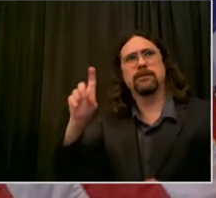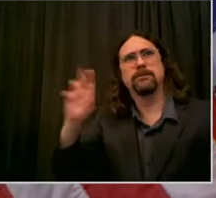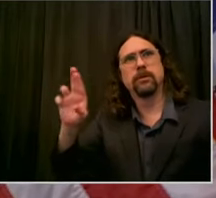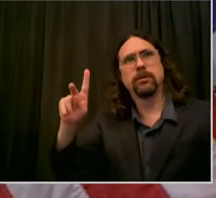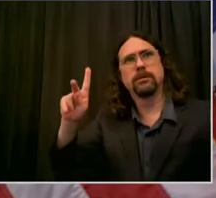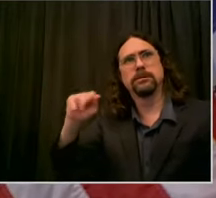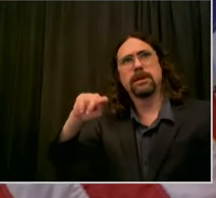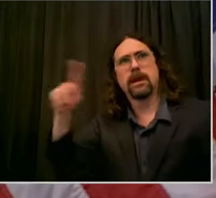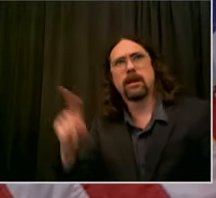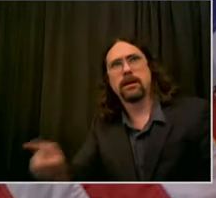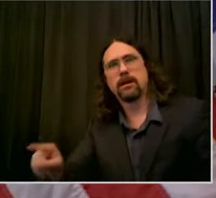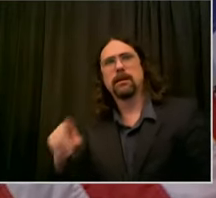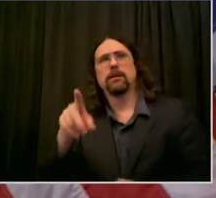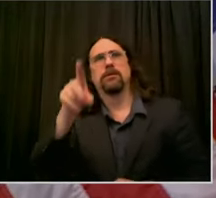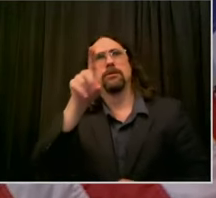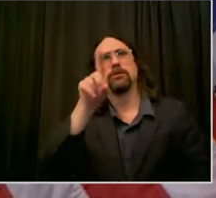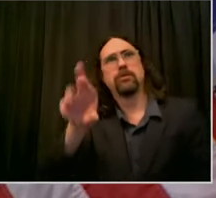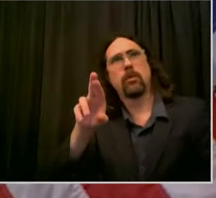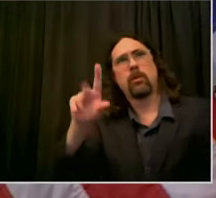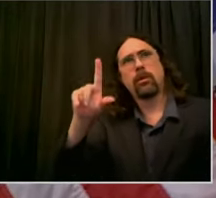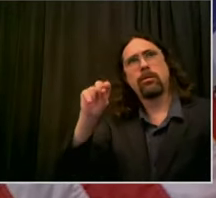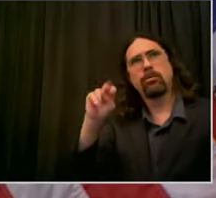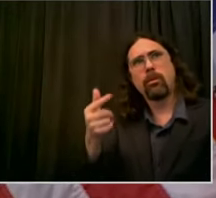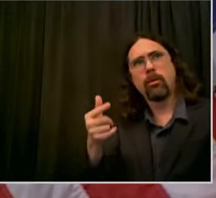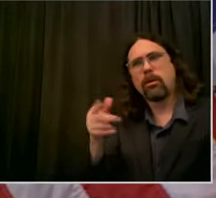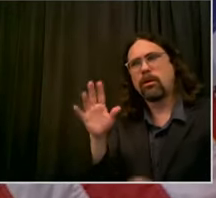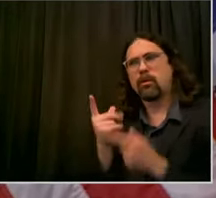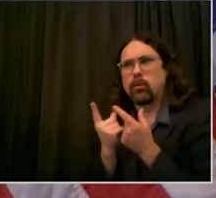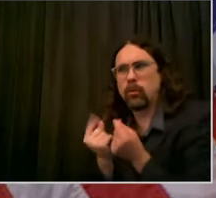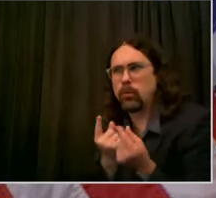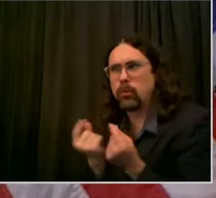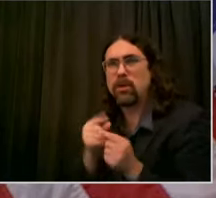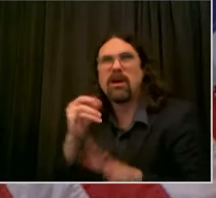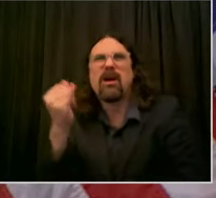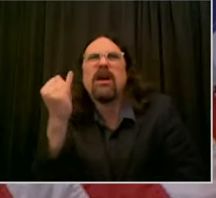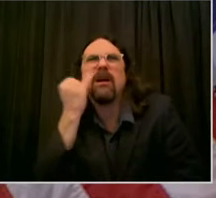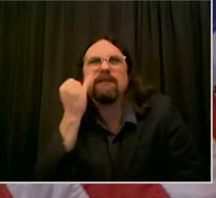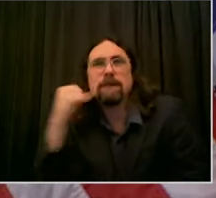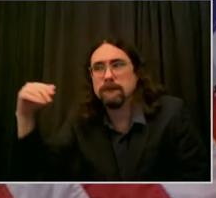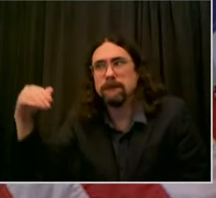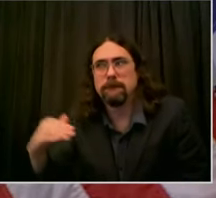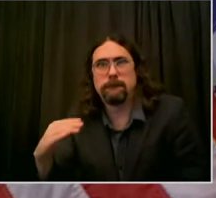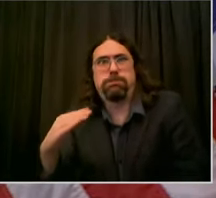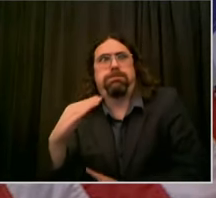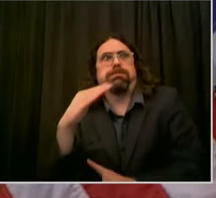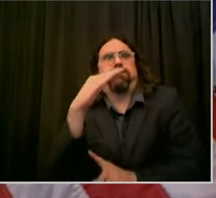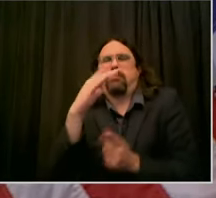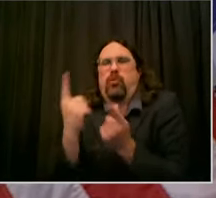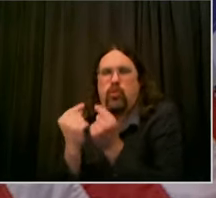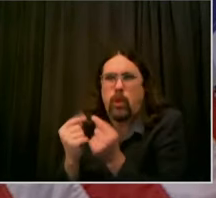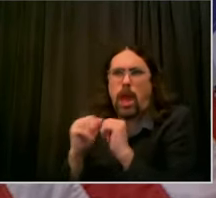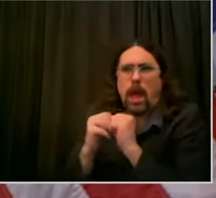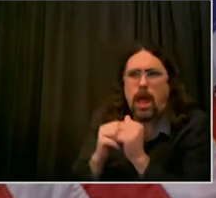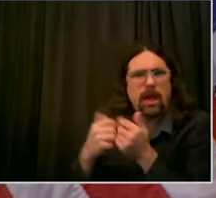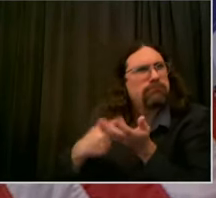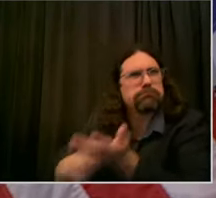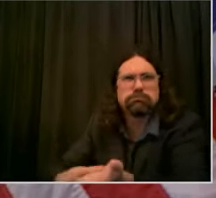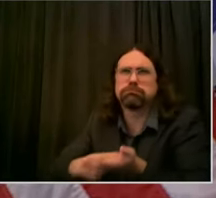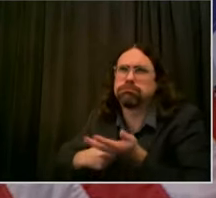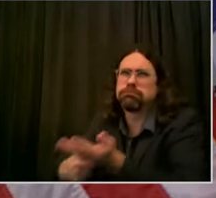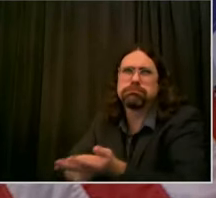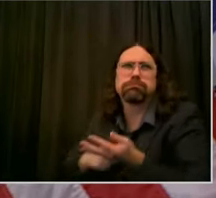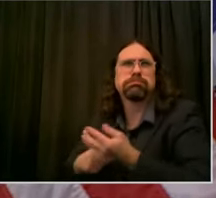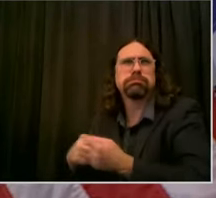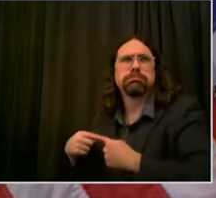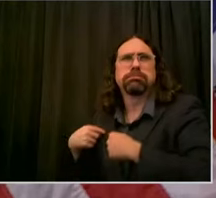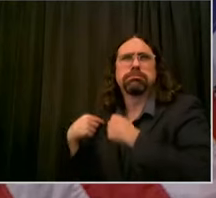it will emerge over a period of at least a week or 2 weeks. So we're watching. You've seen the numbers have been consistently